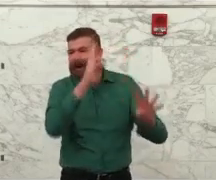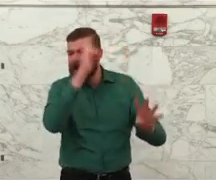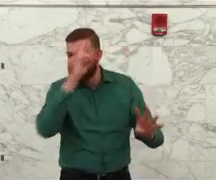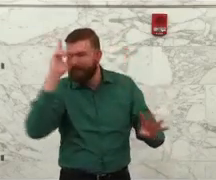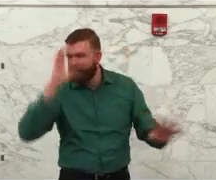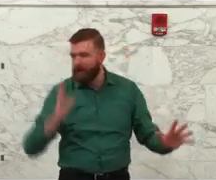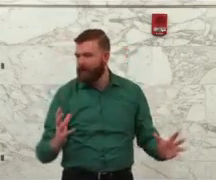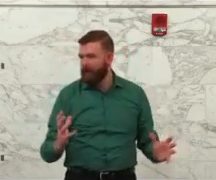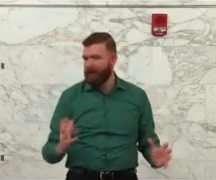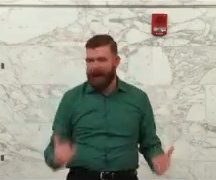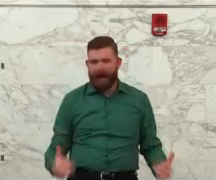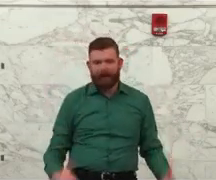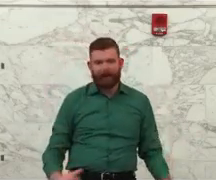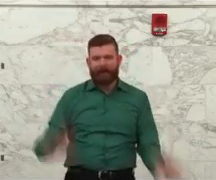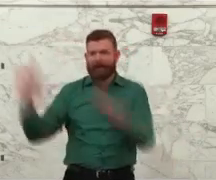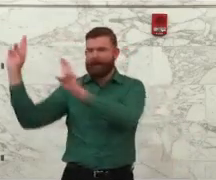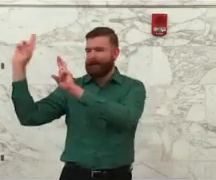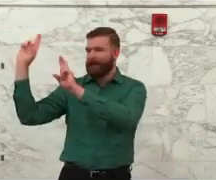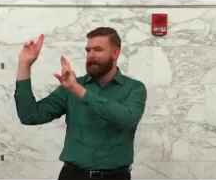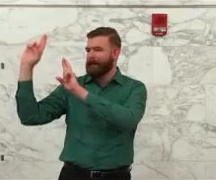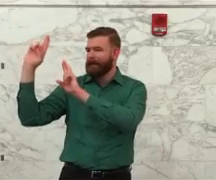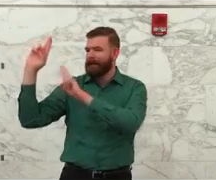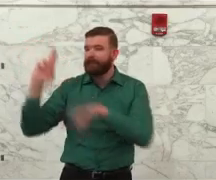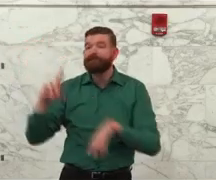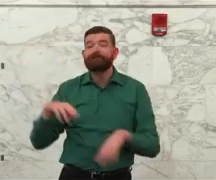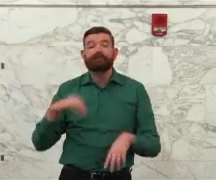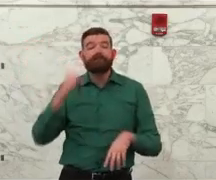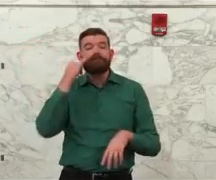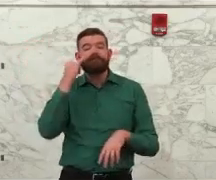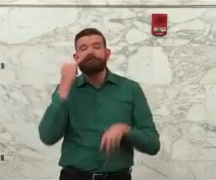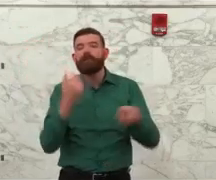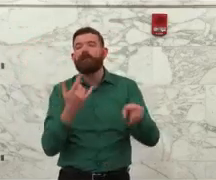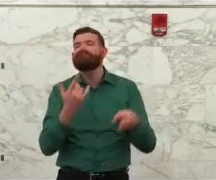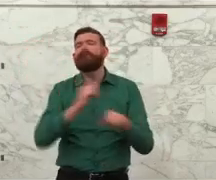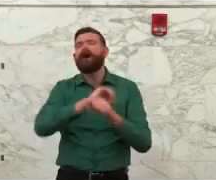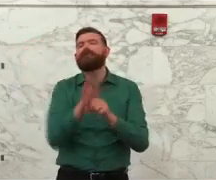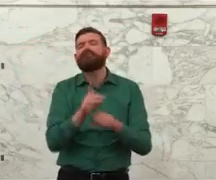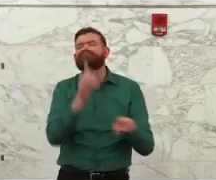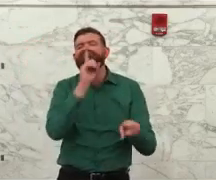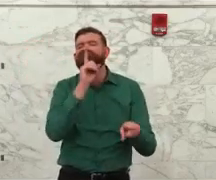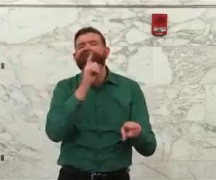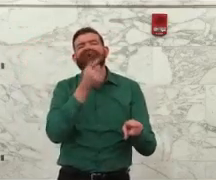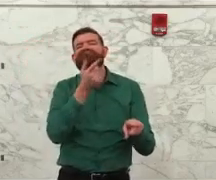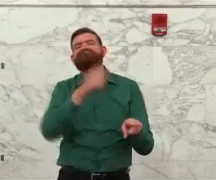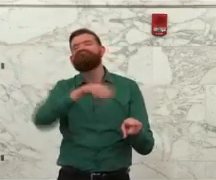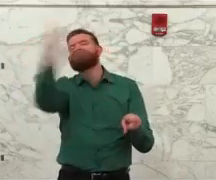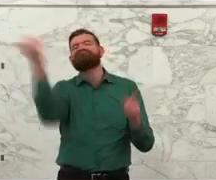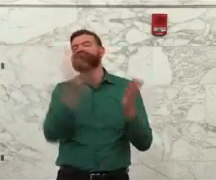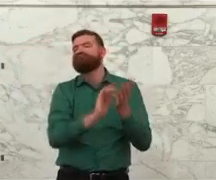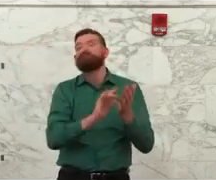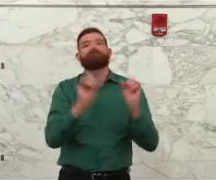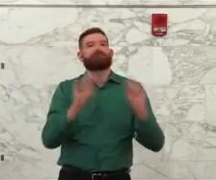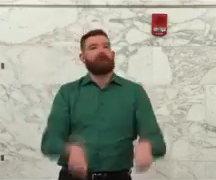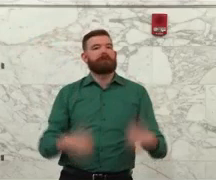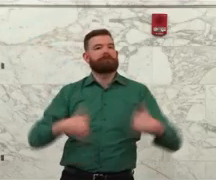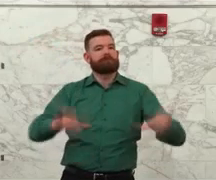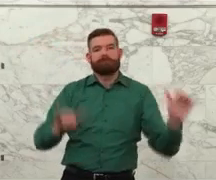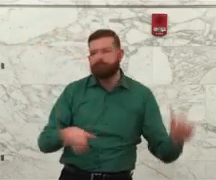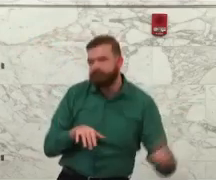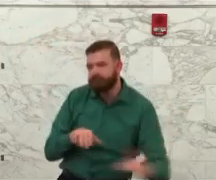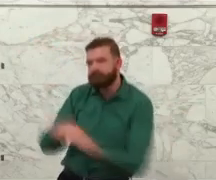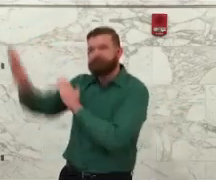medical surgical patients that will need care in a hospital. We're looking at closed hospitals, as I said yesterday, which